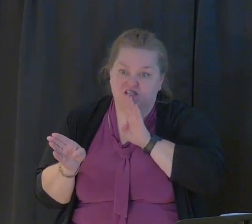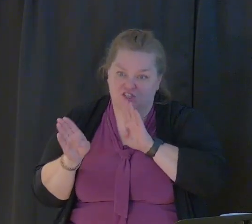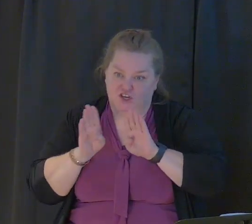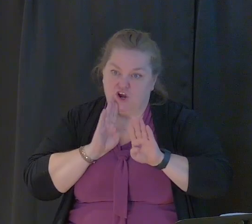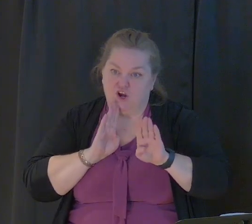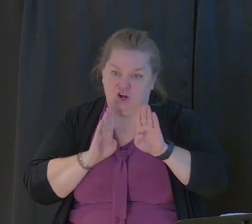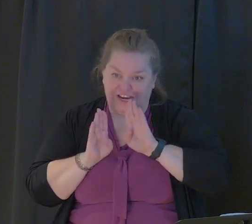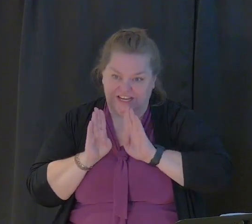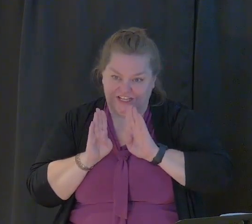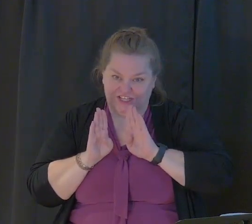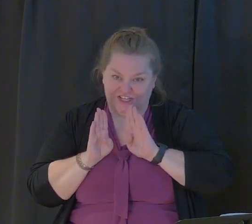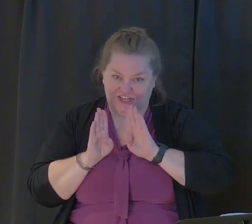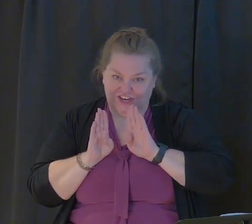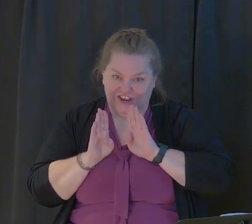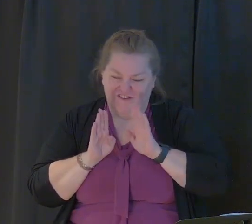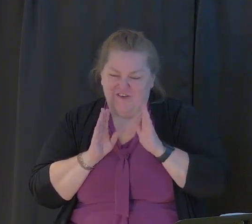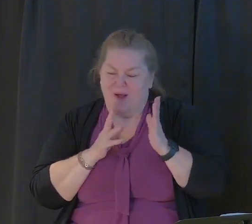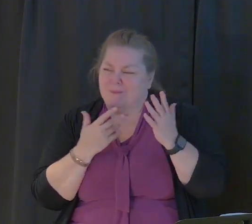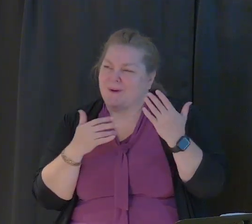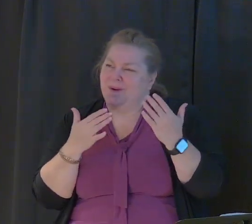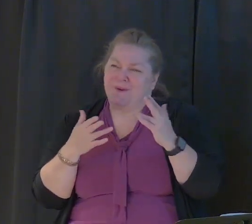From the highest of